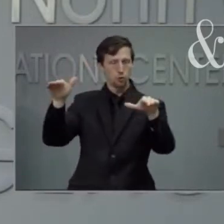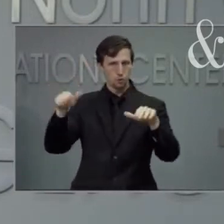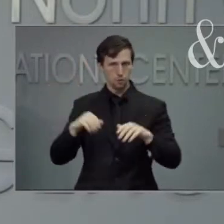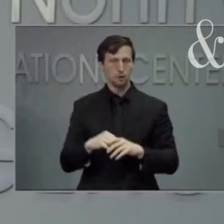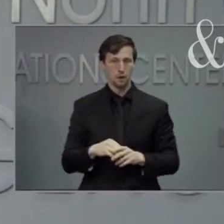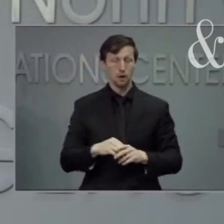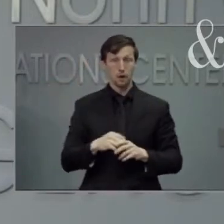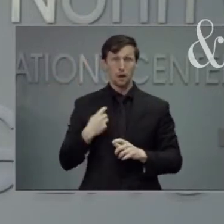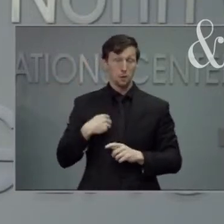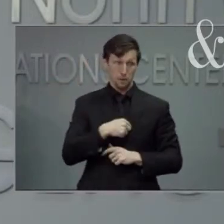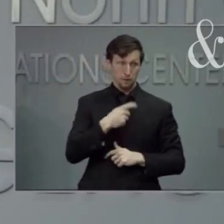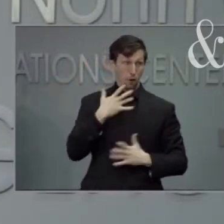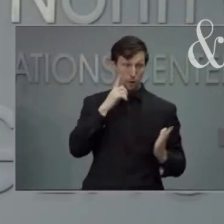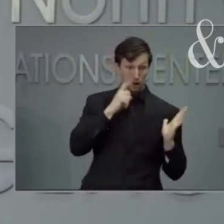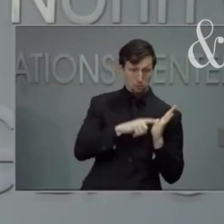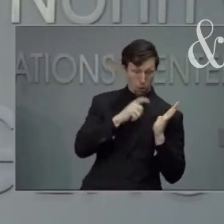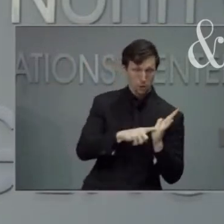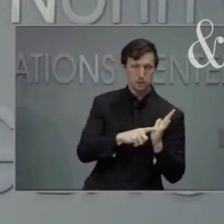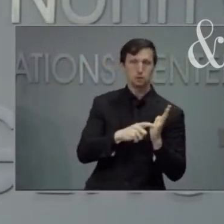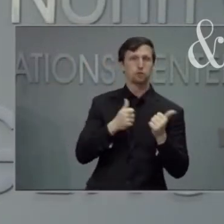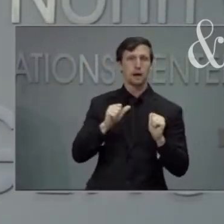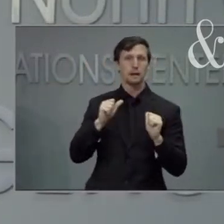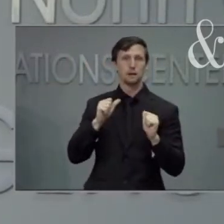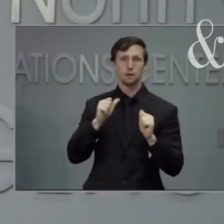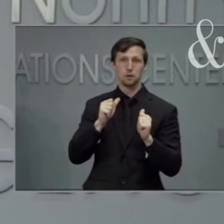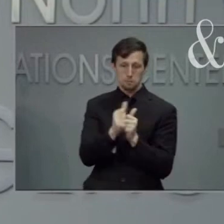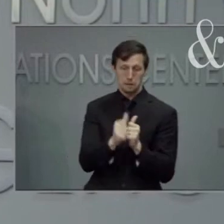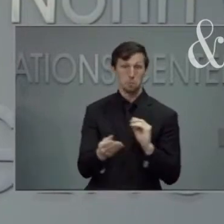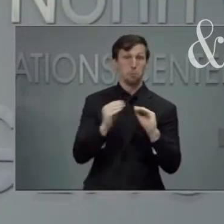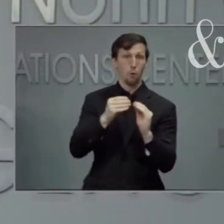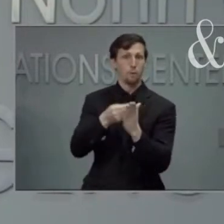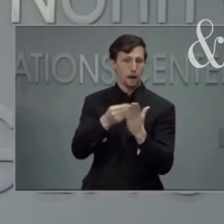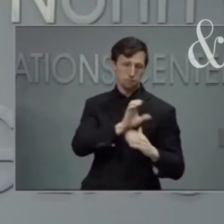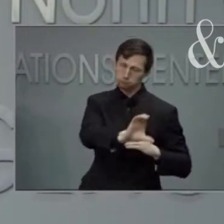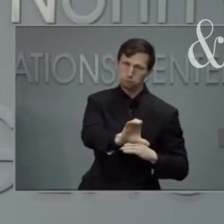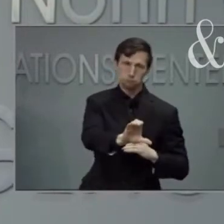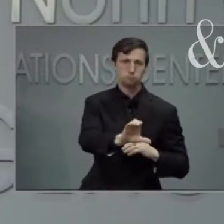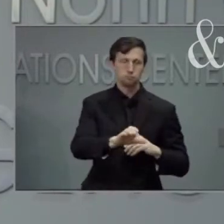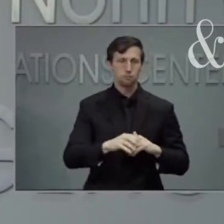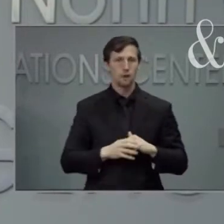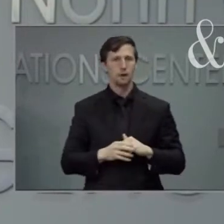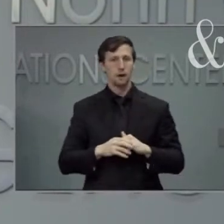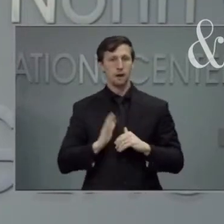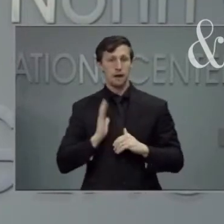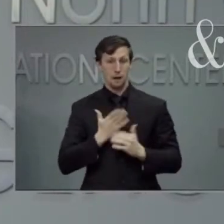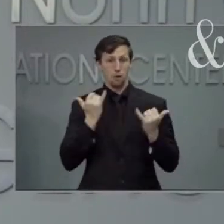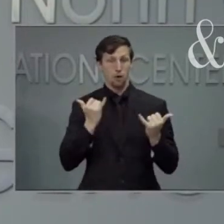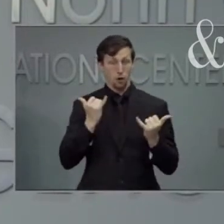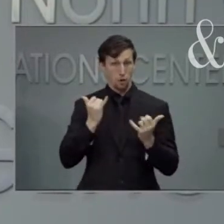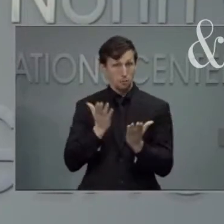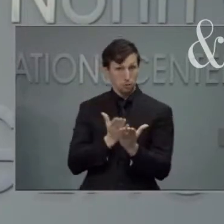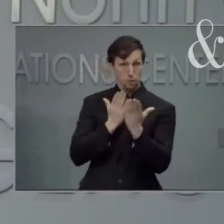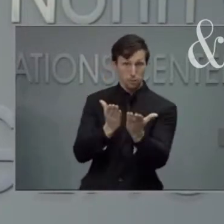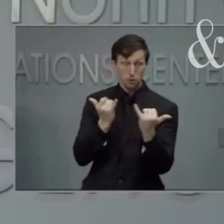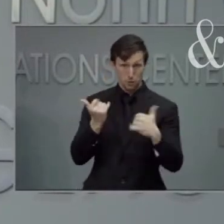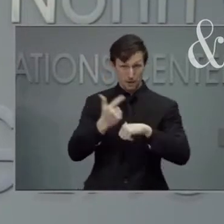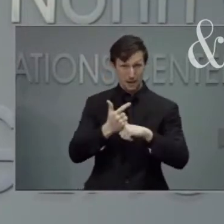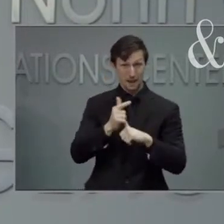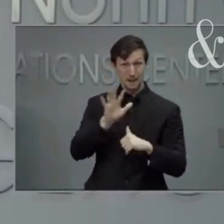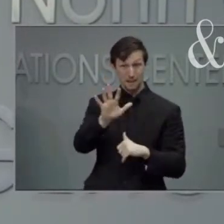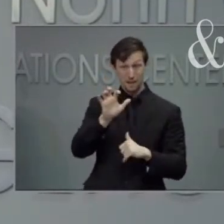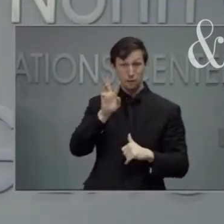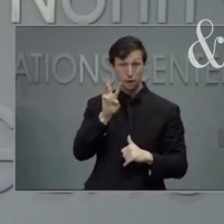funds to it. The $546 million in federal dollars in our proposal today will help this